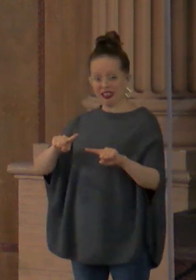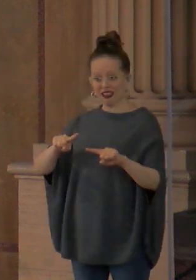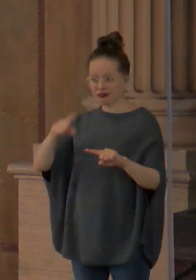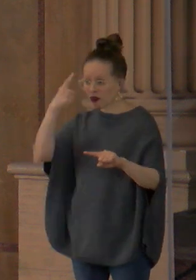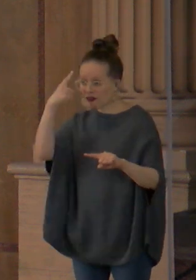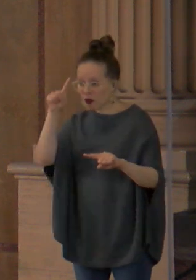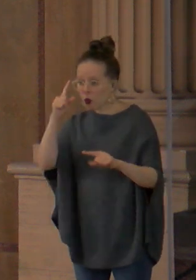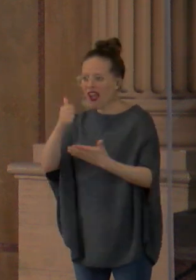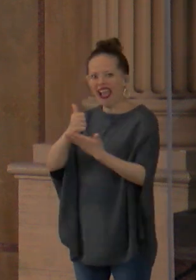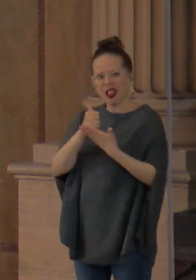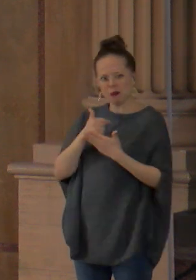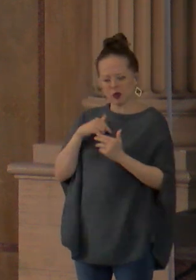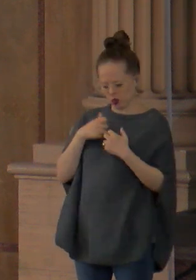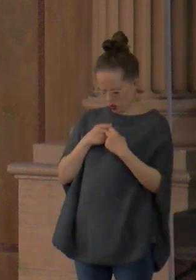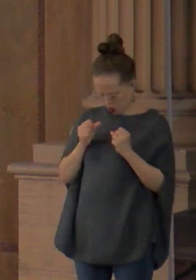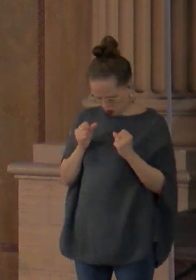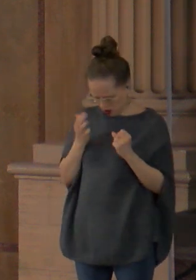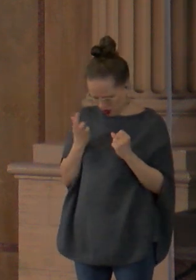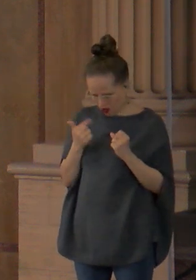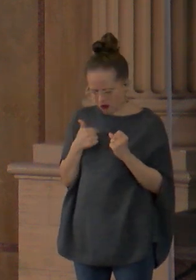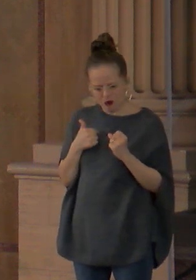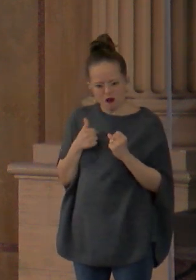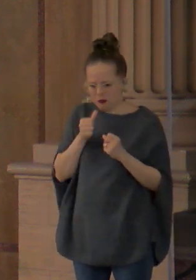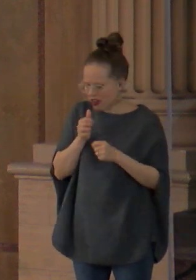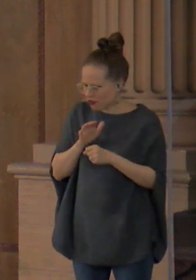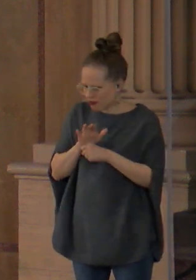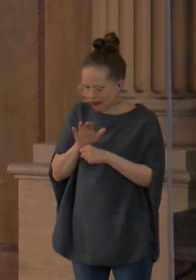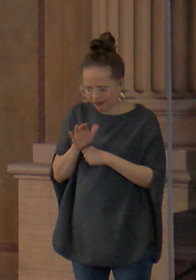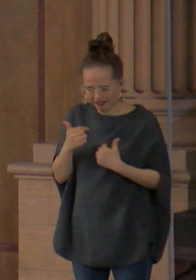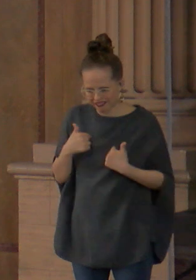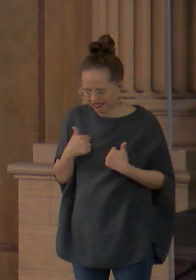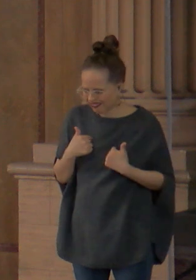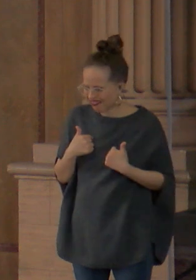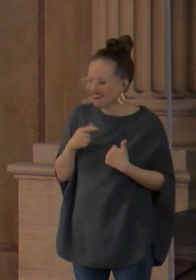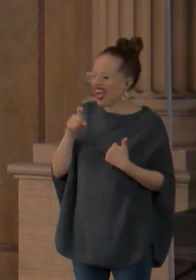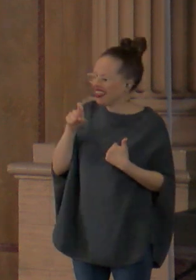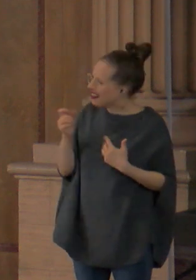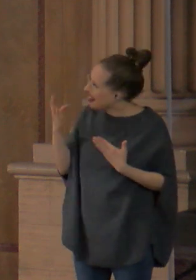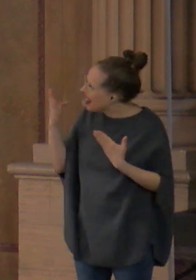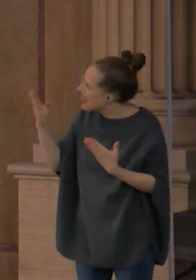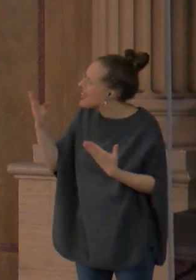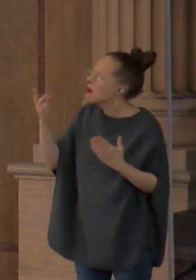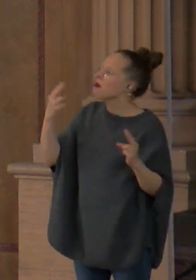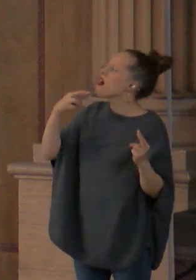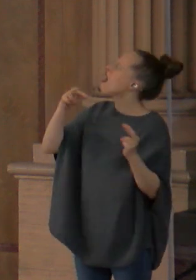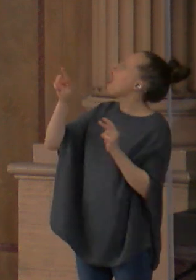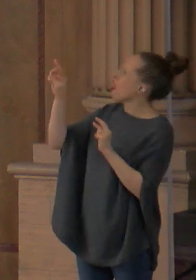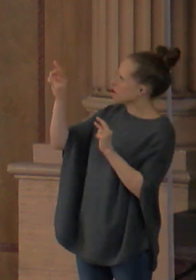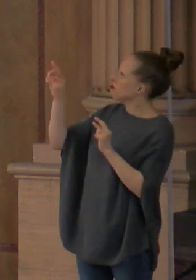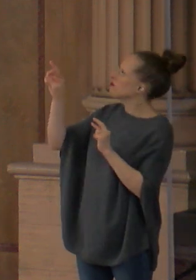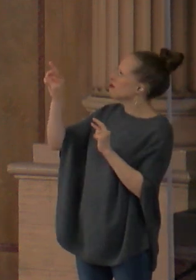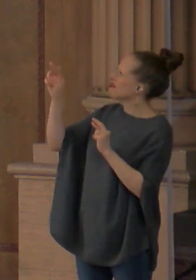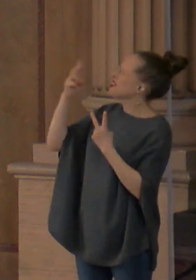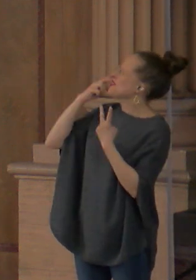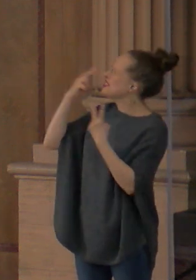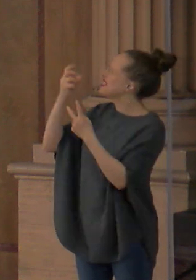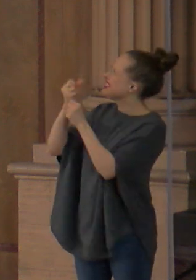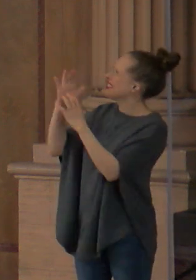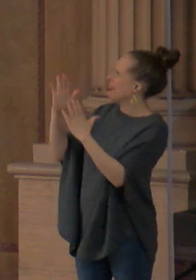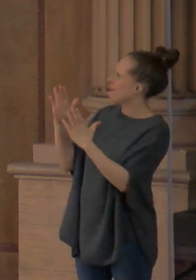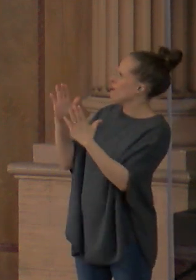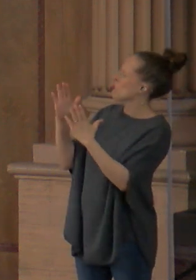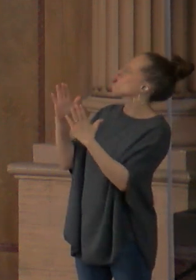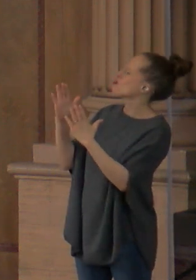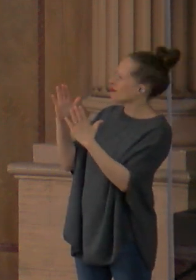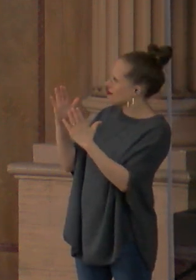need a Savior. To realize you could never measure up. And then to cause you to see in Jesus the Savior that you need. So it's